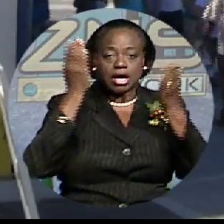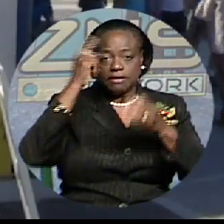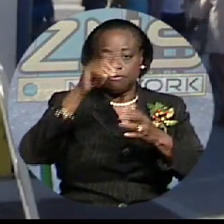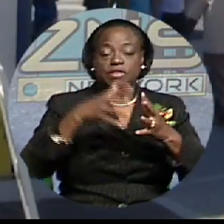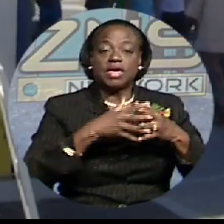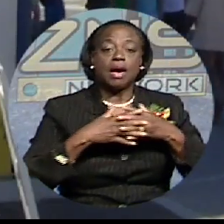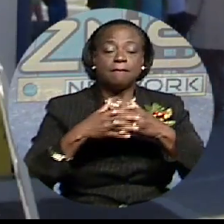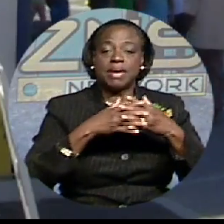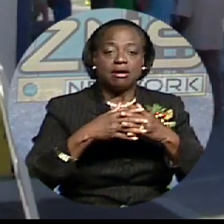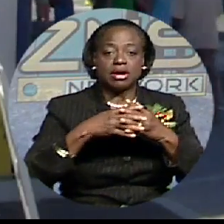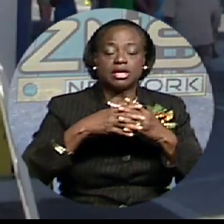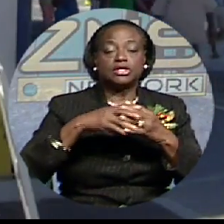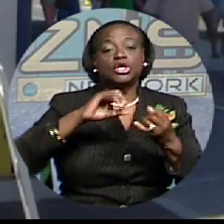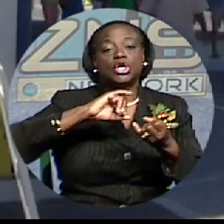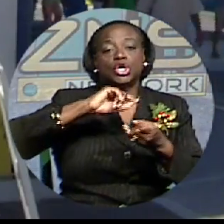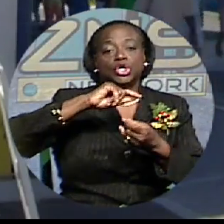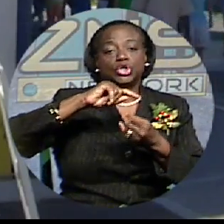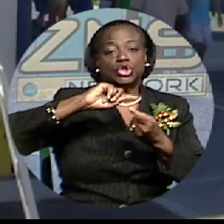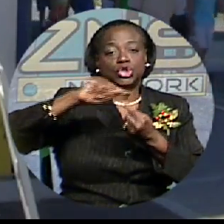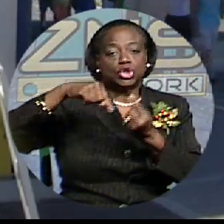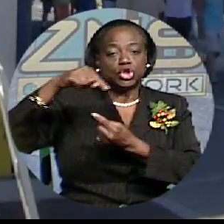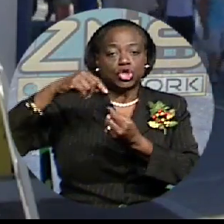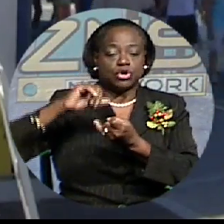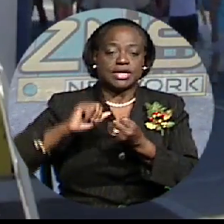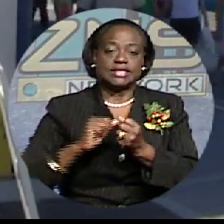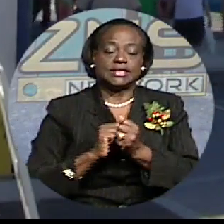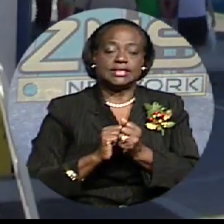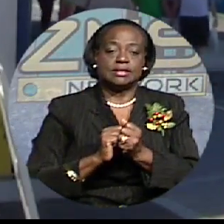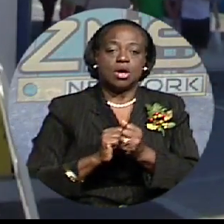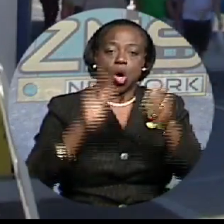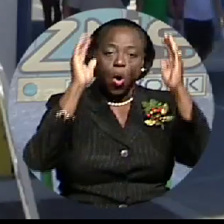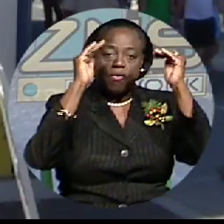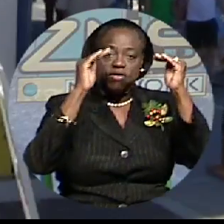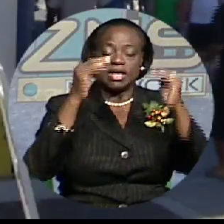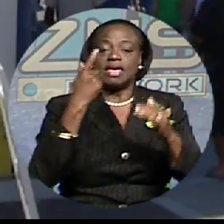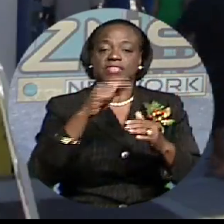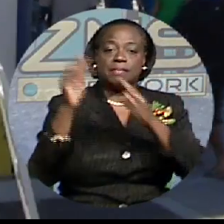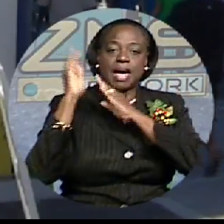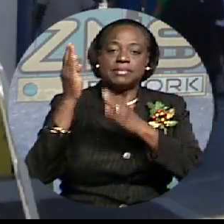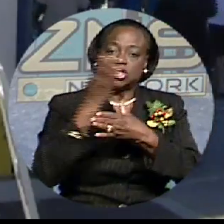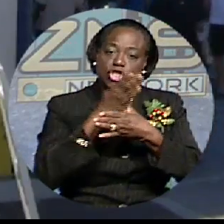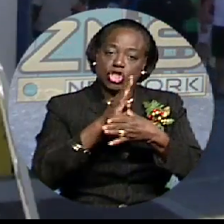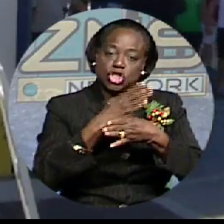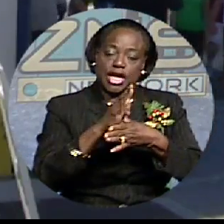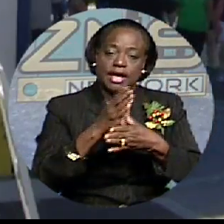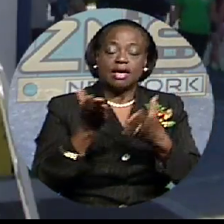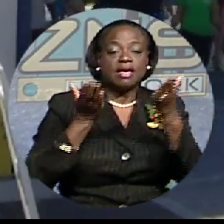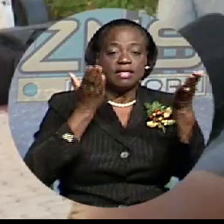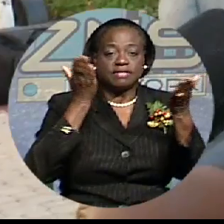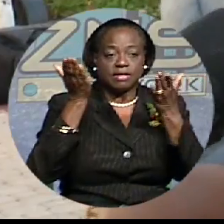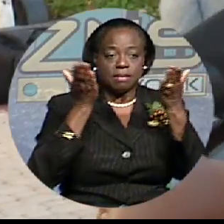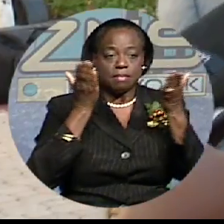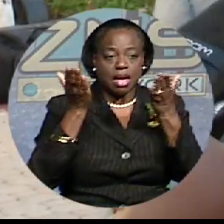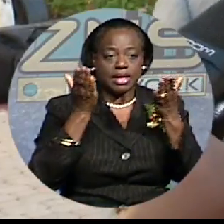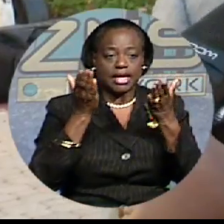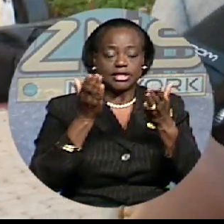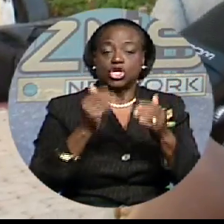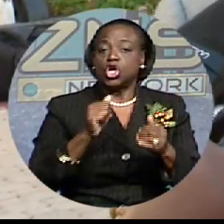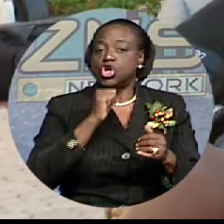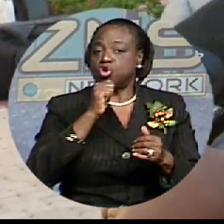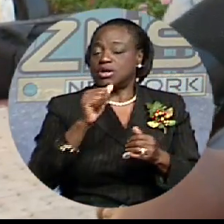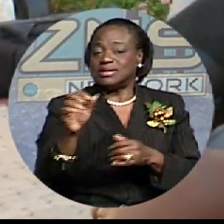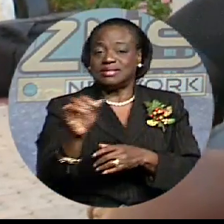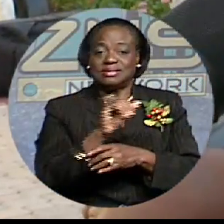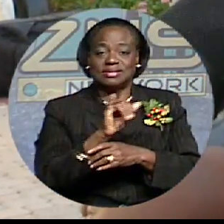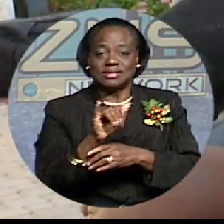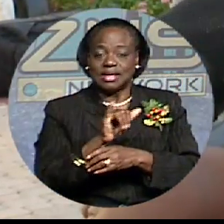tourists. Hopefully, the Bahamas' share of the market will not be identical to the